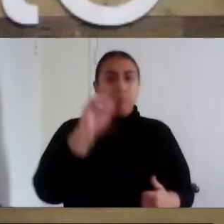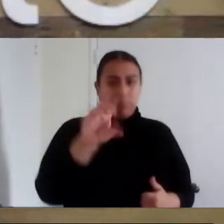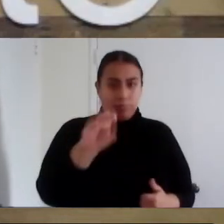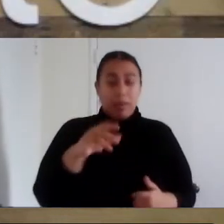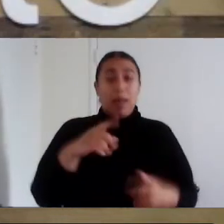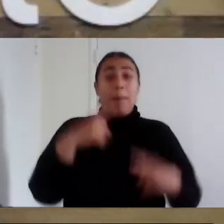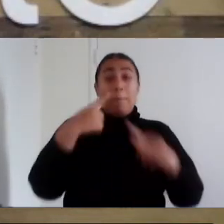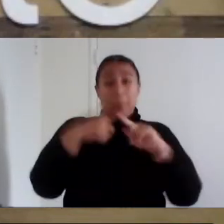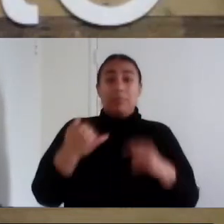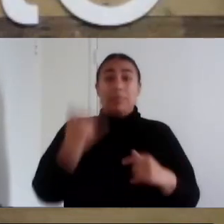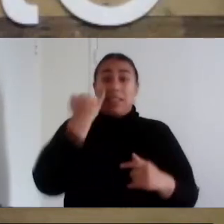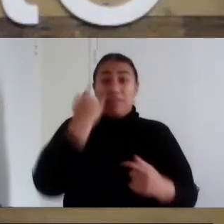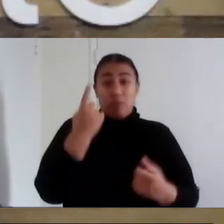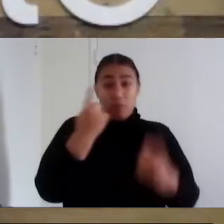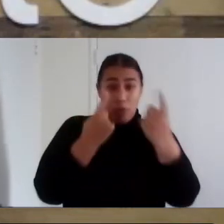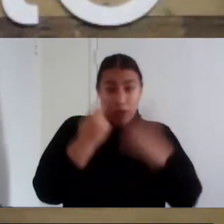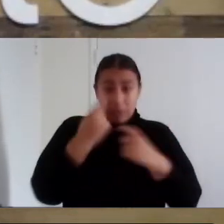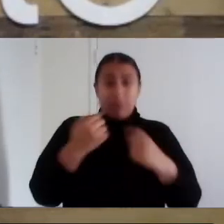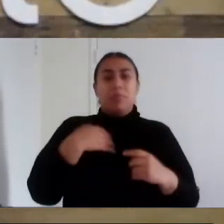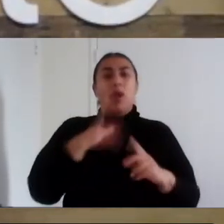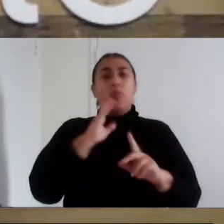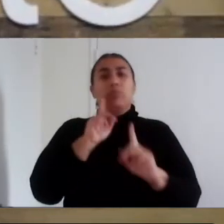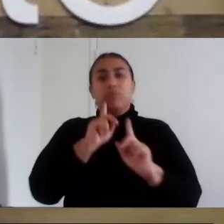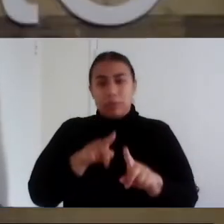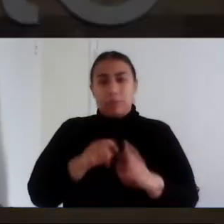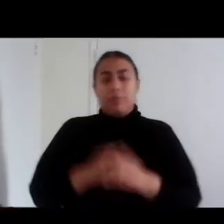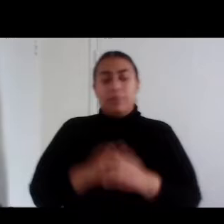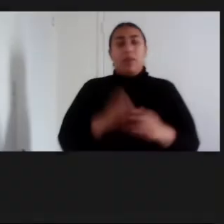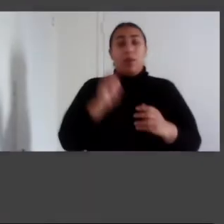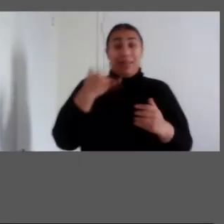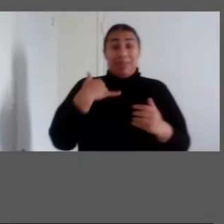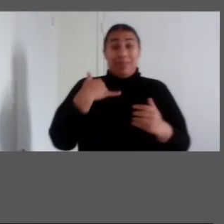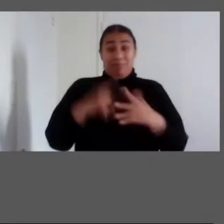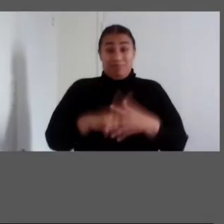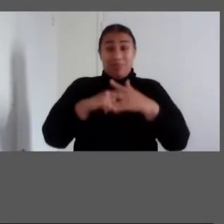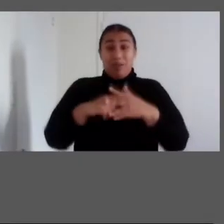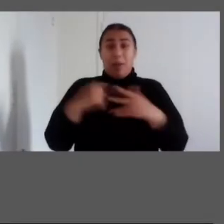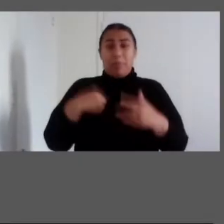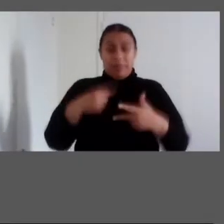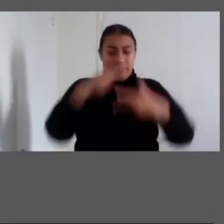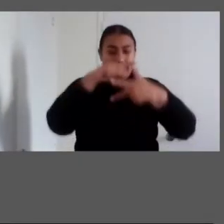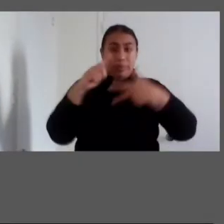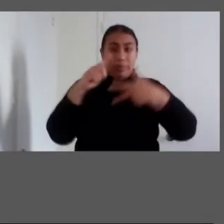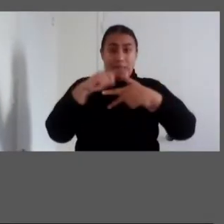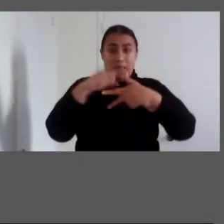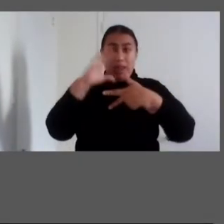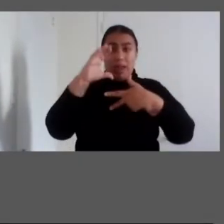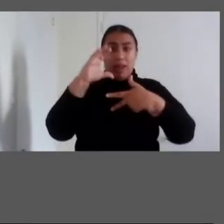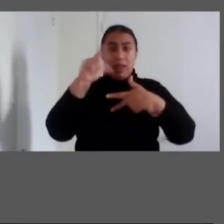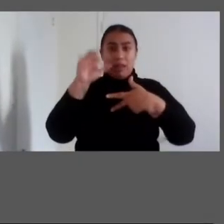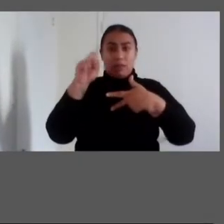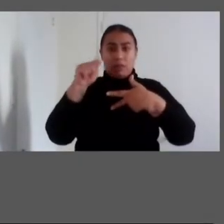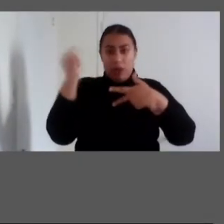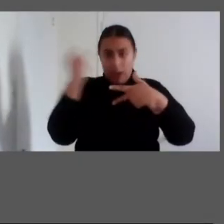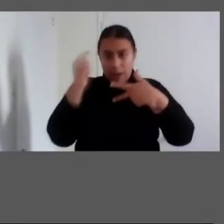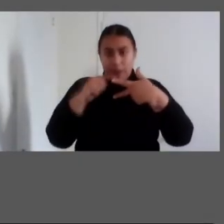in. Thank you for all those who did send questions in. Let's get right into it. Headaches and migraines are going to be today's topic.